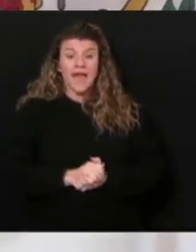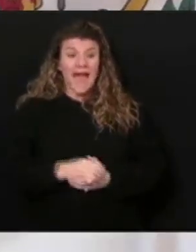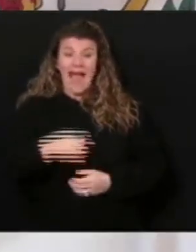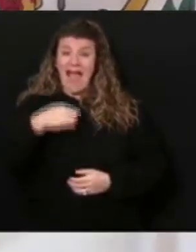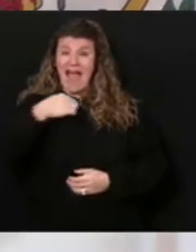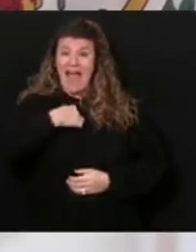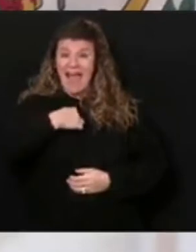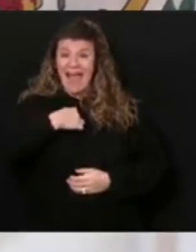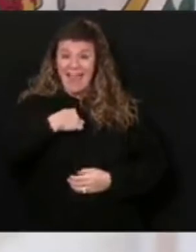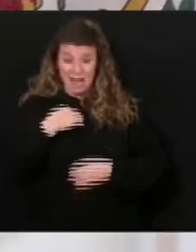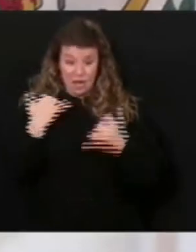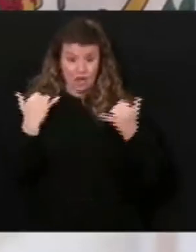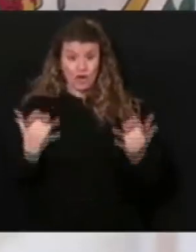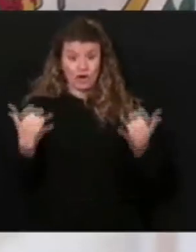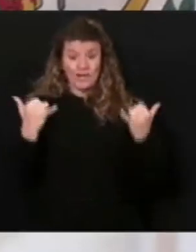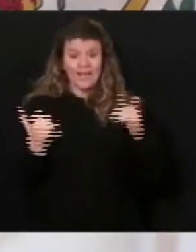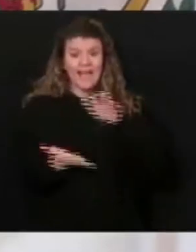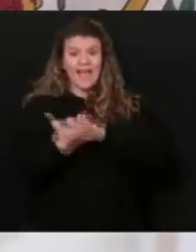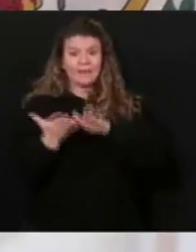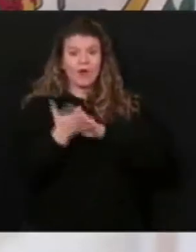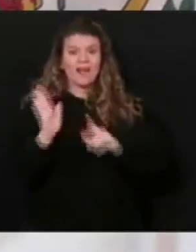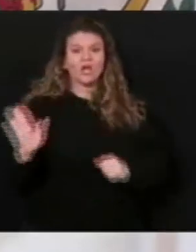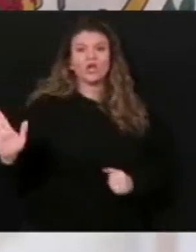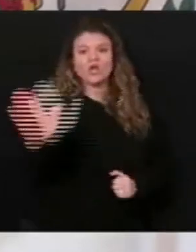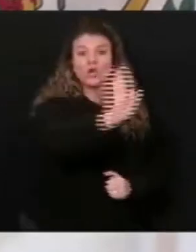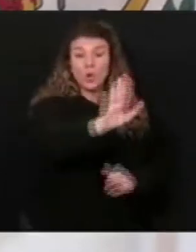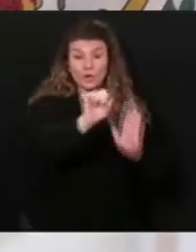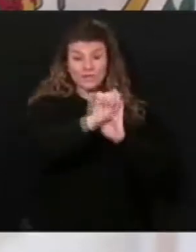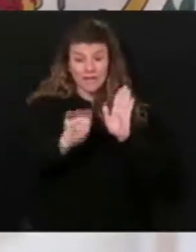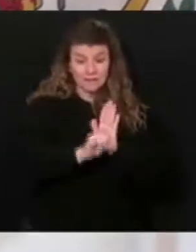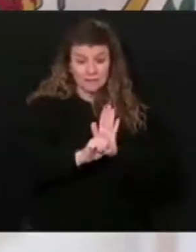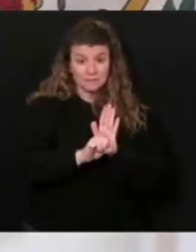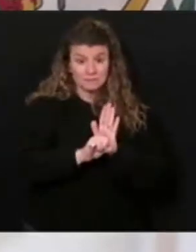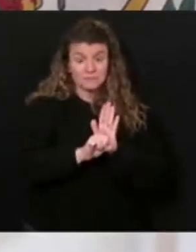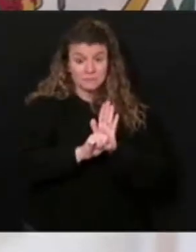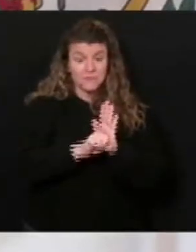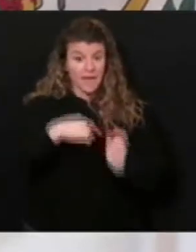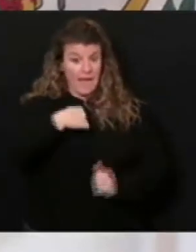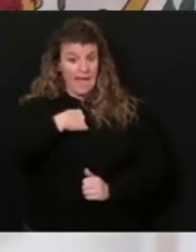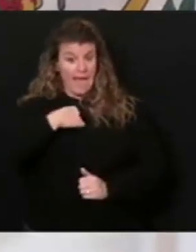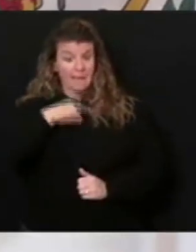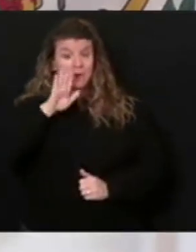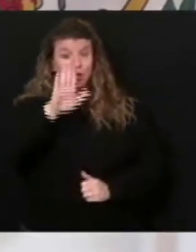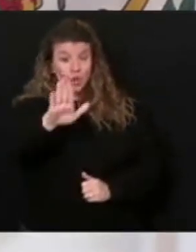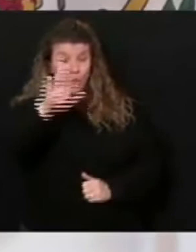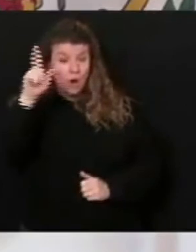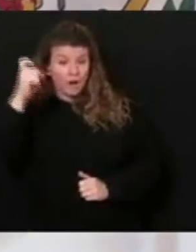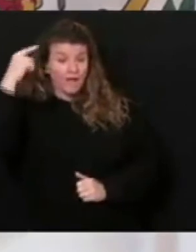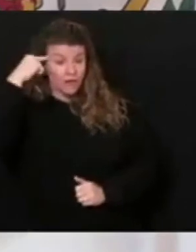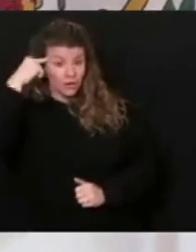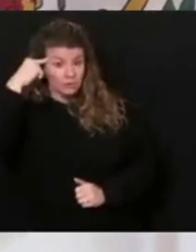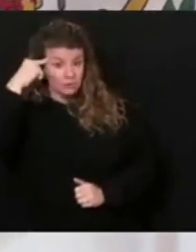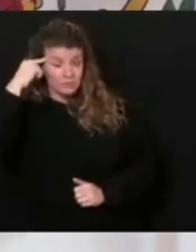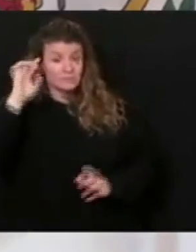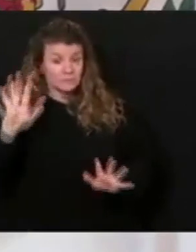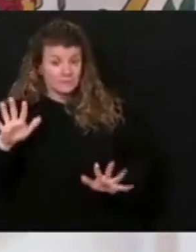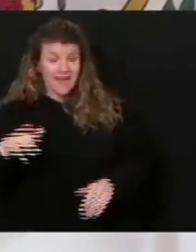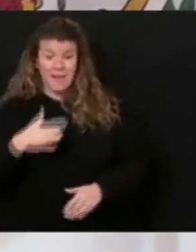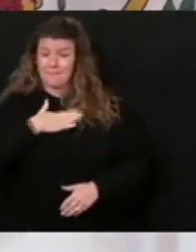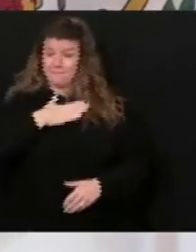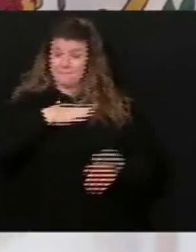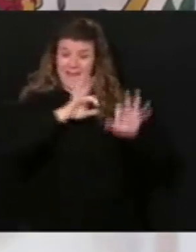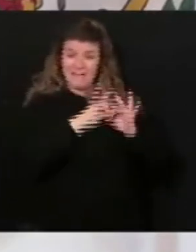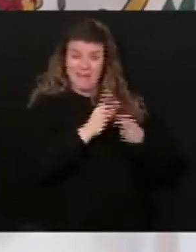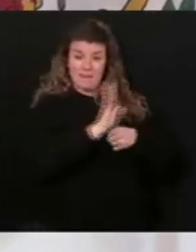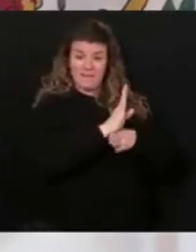state as your governor. And from the standpoint of running my family businesses, especially in this situation,